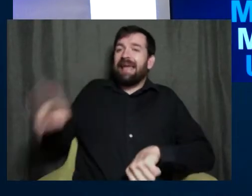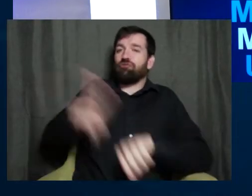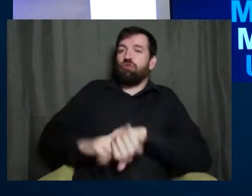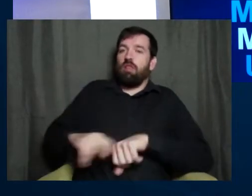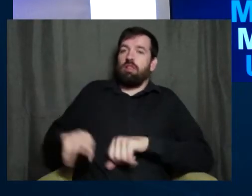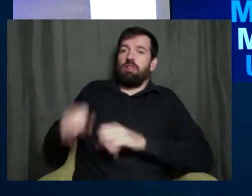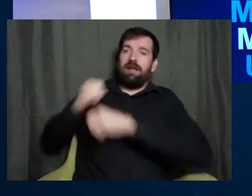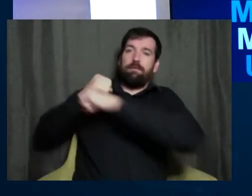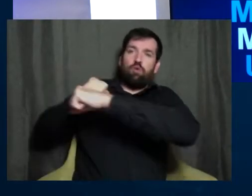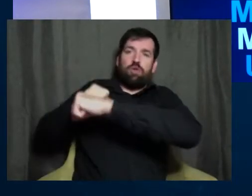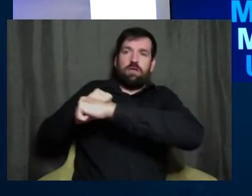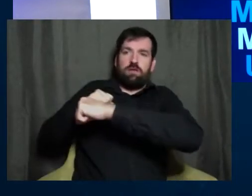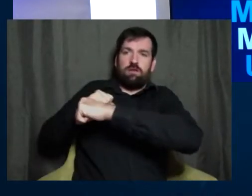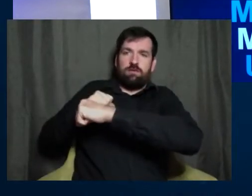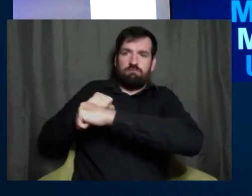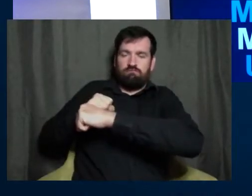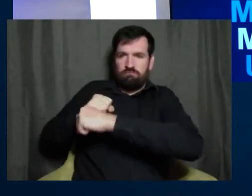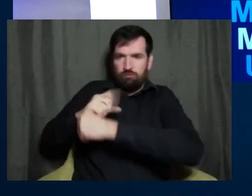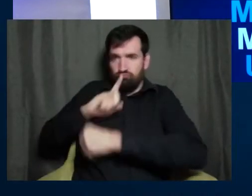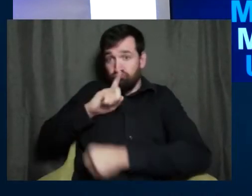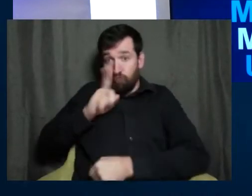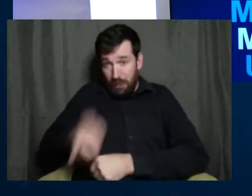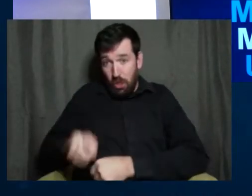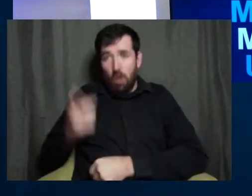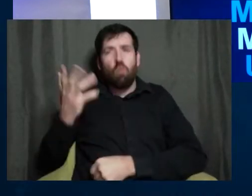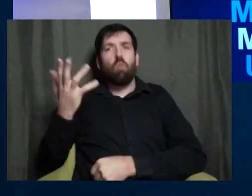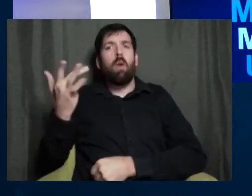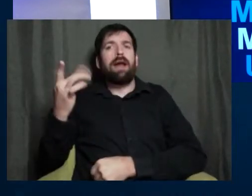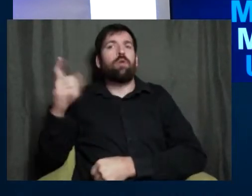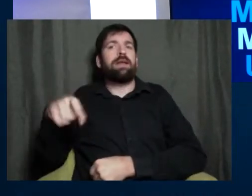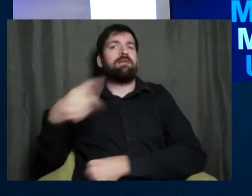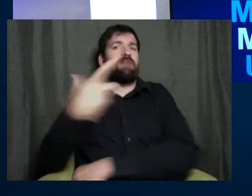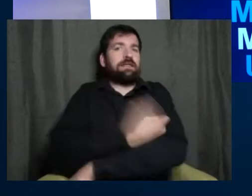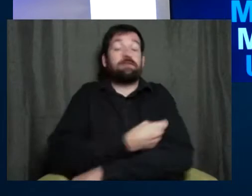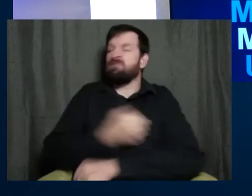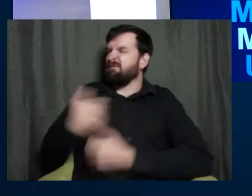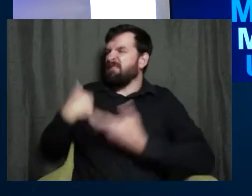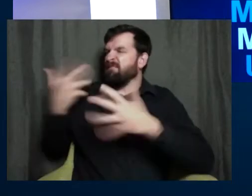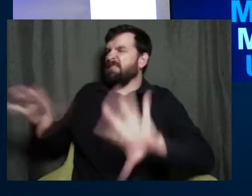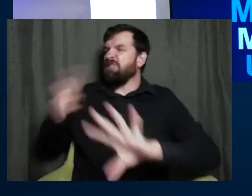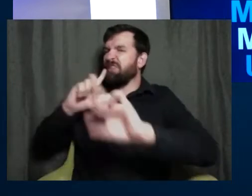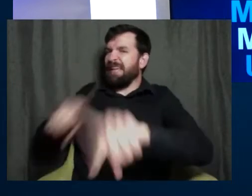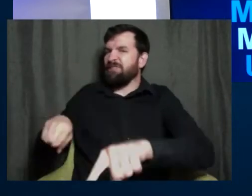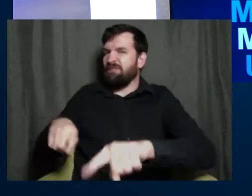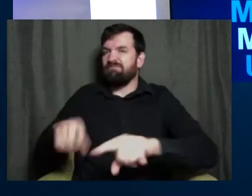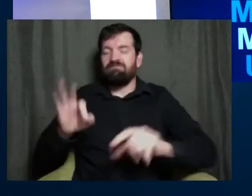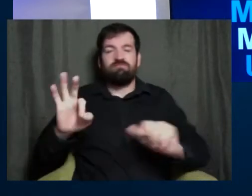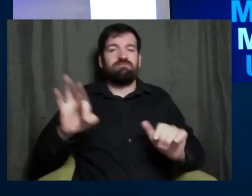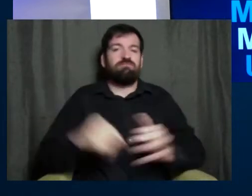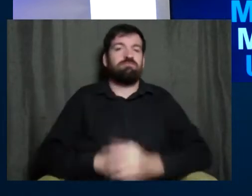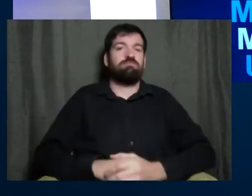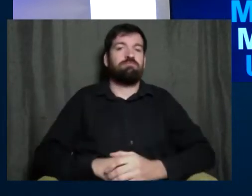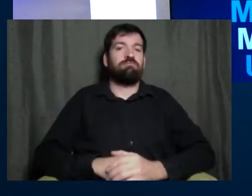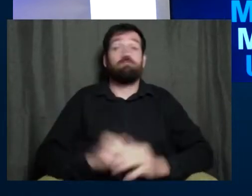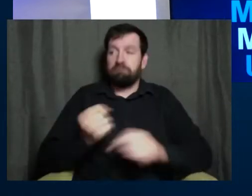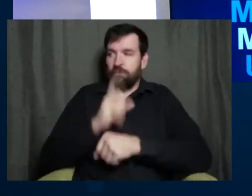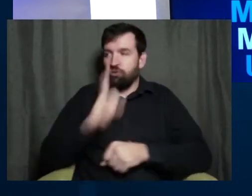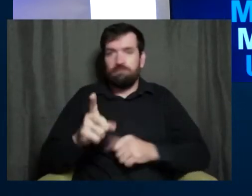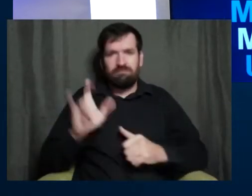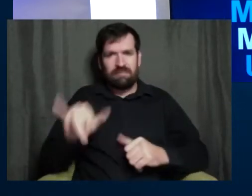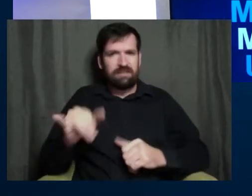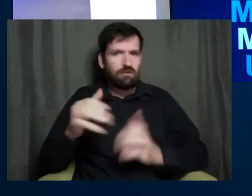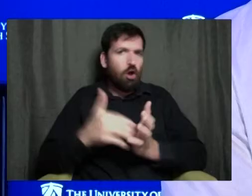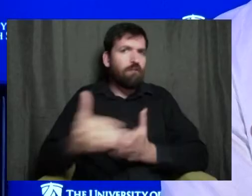why do I need to get vaccinated? Yeah, I think I just answered that. Okay, just making sure. So that's a question people get a lot. So,